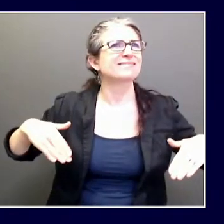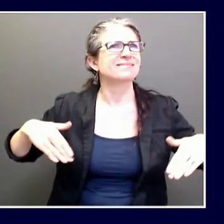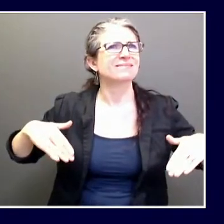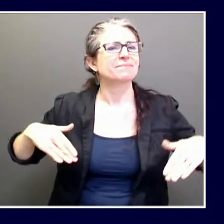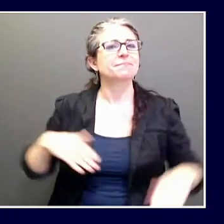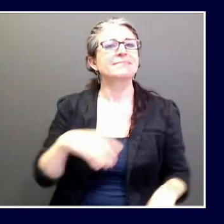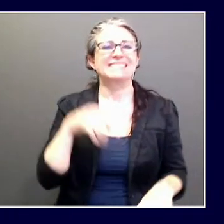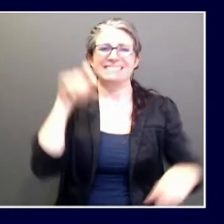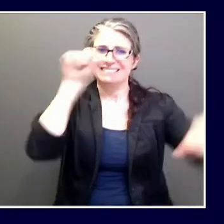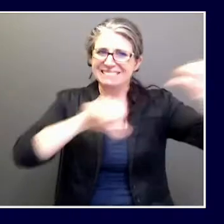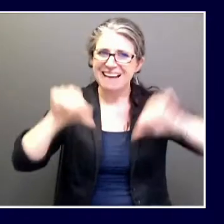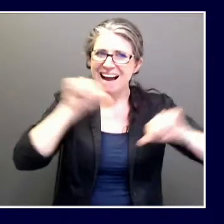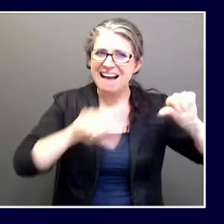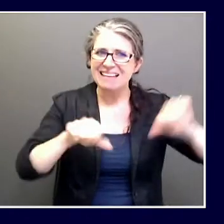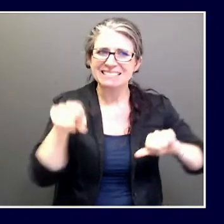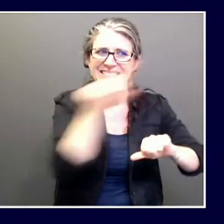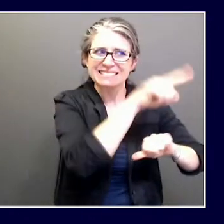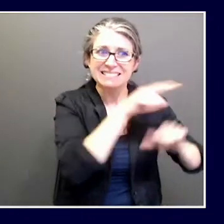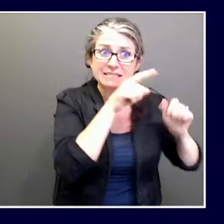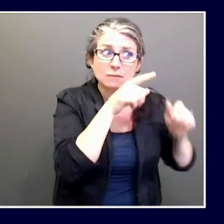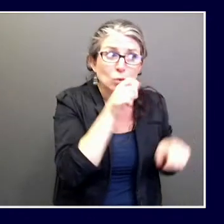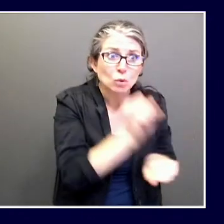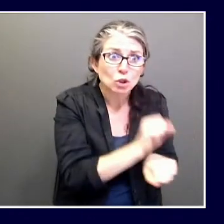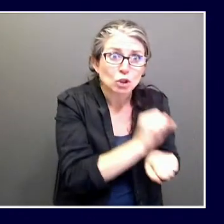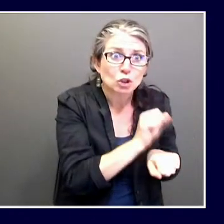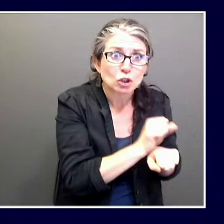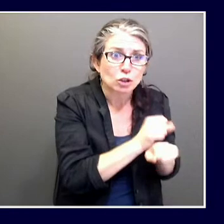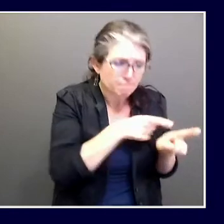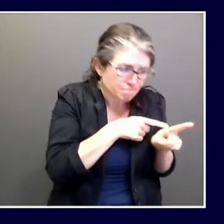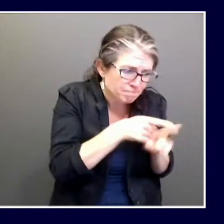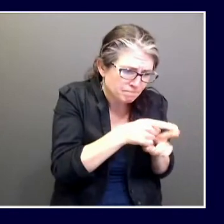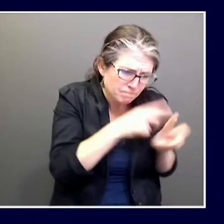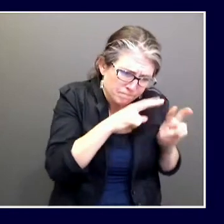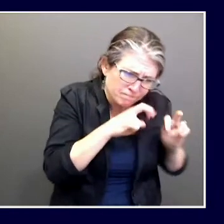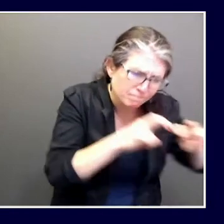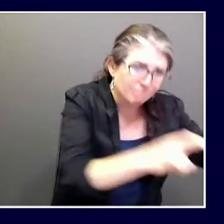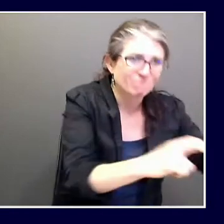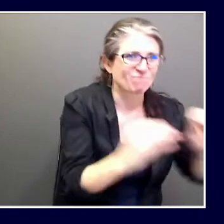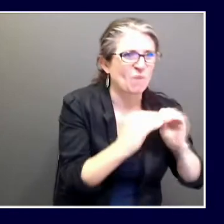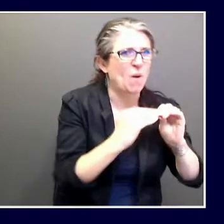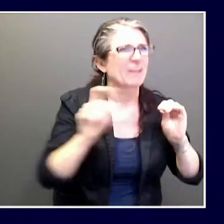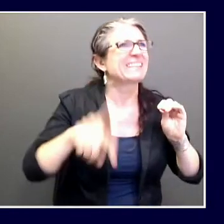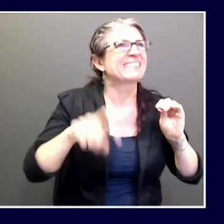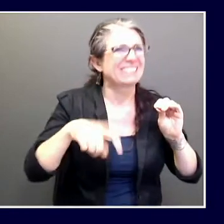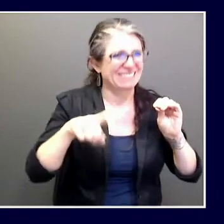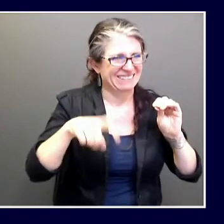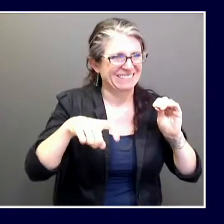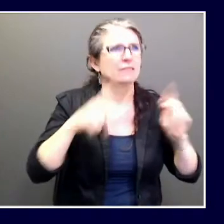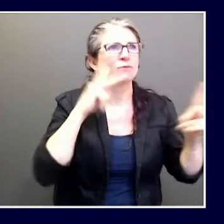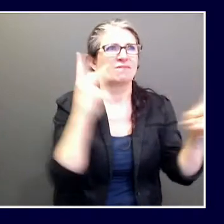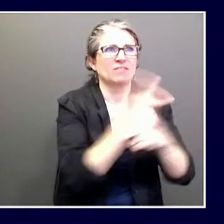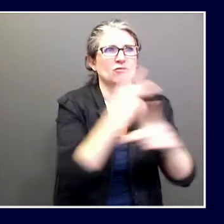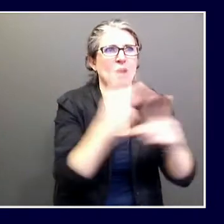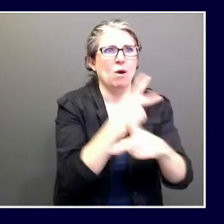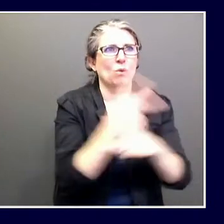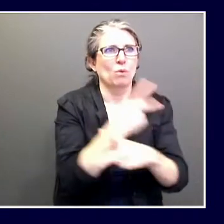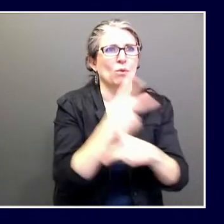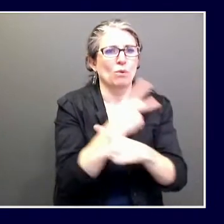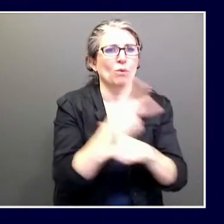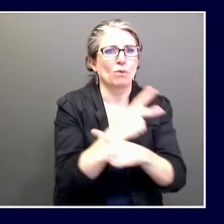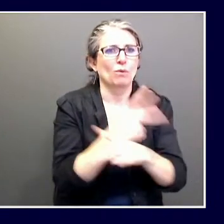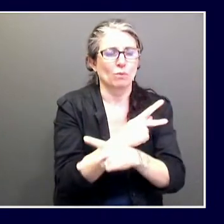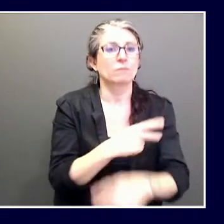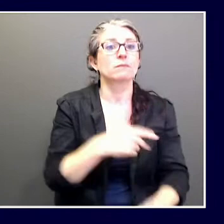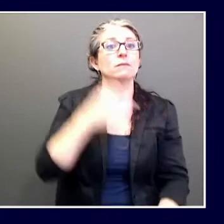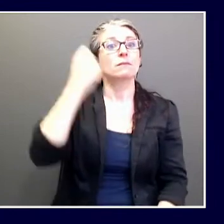just how well the current vaccines hold up in the face of Omicron. But here's the key. If